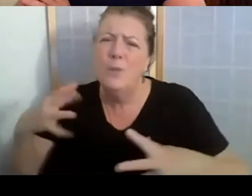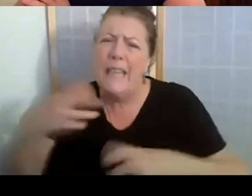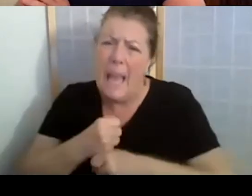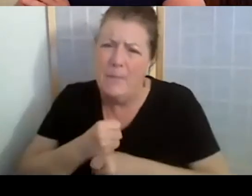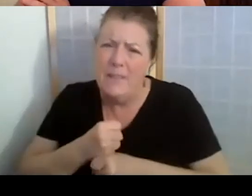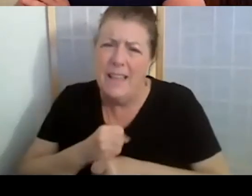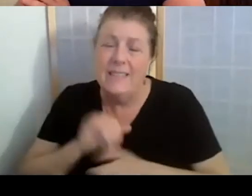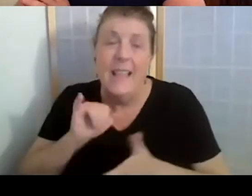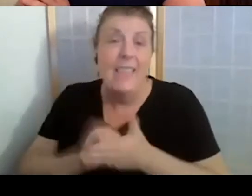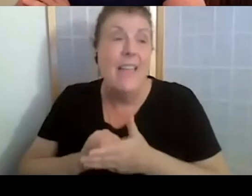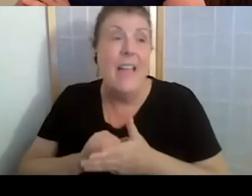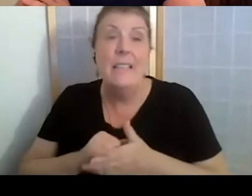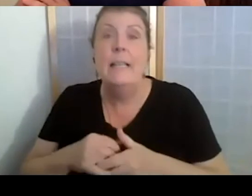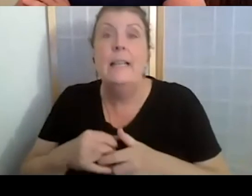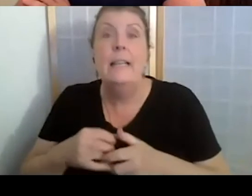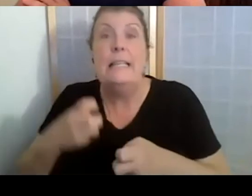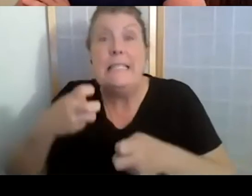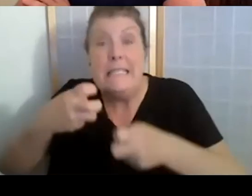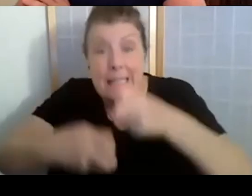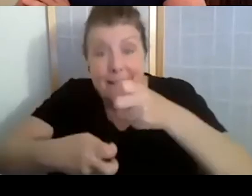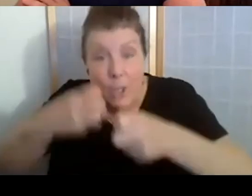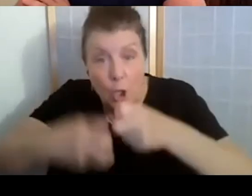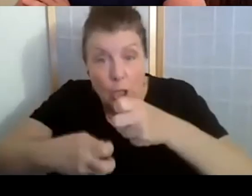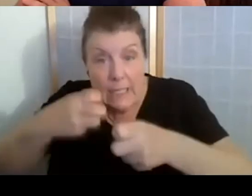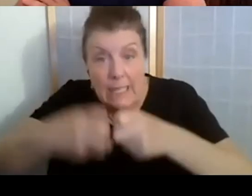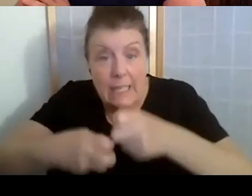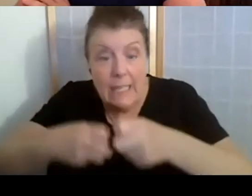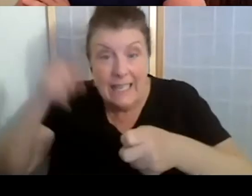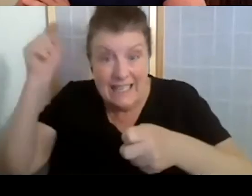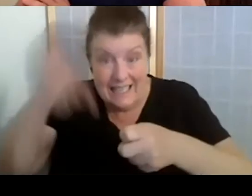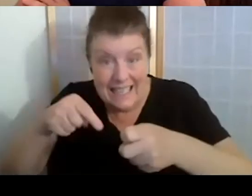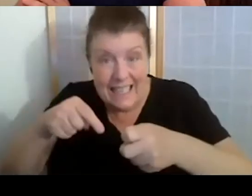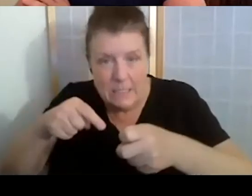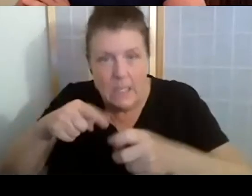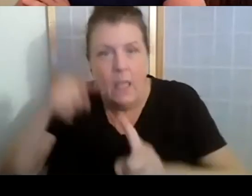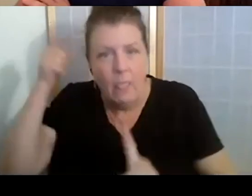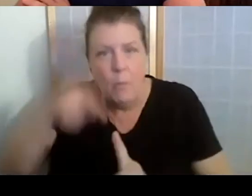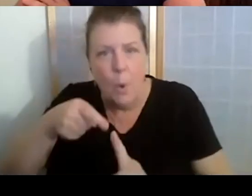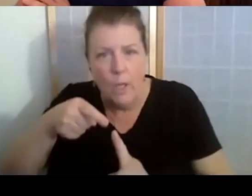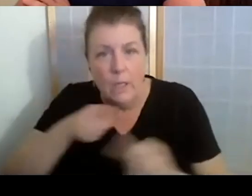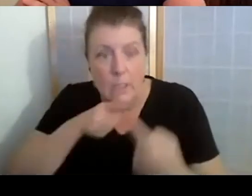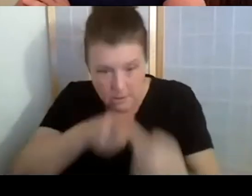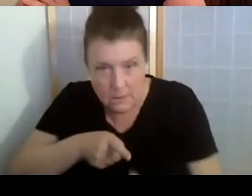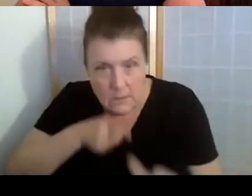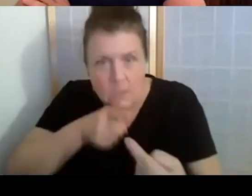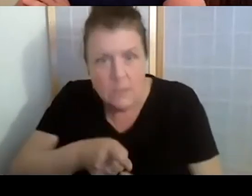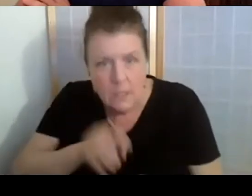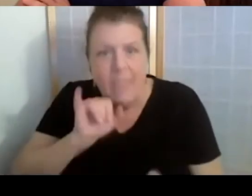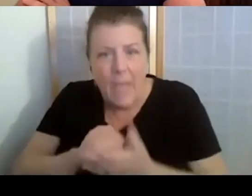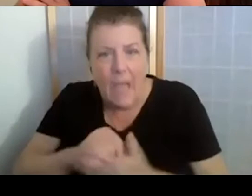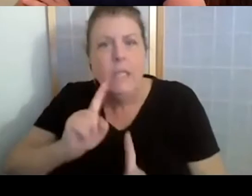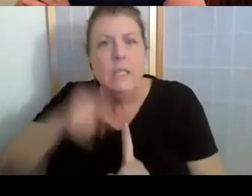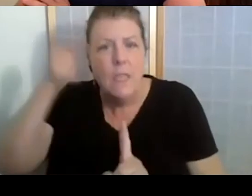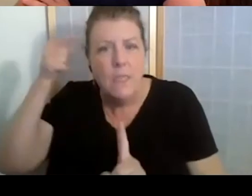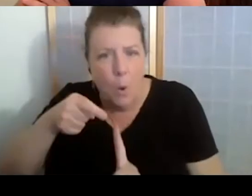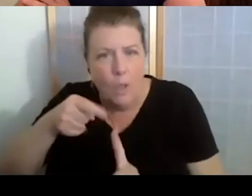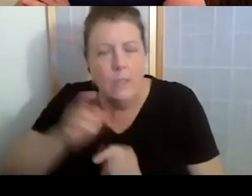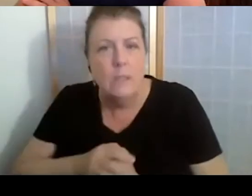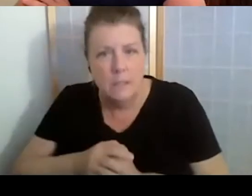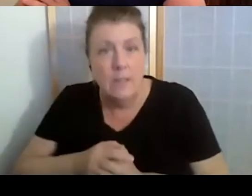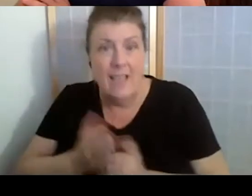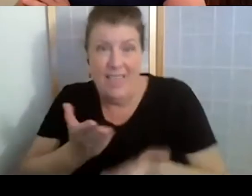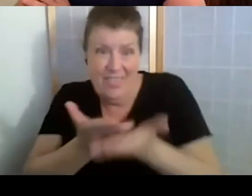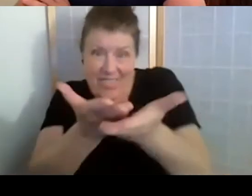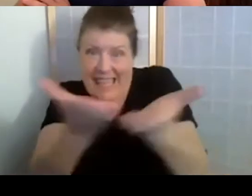that challenging TV is challenging writing, that these are the people at the top of the game and they are feeling so challenged that they have to